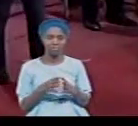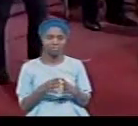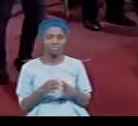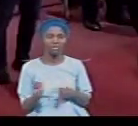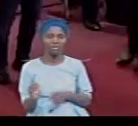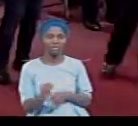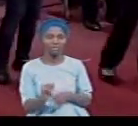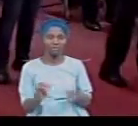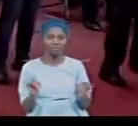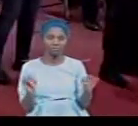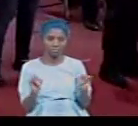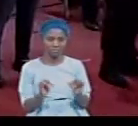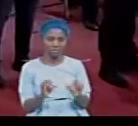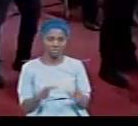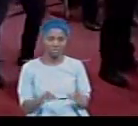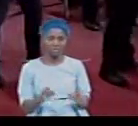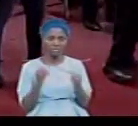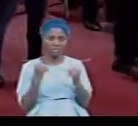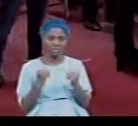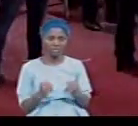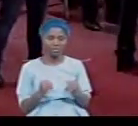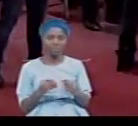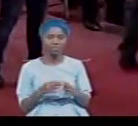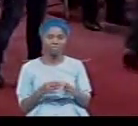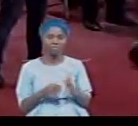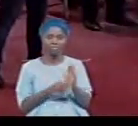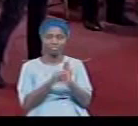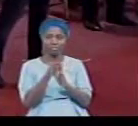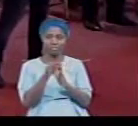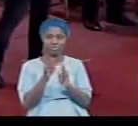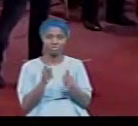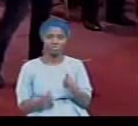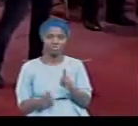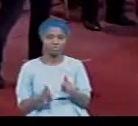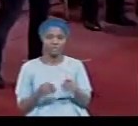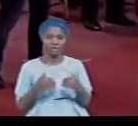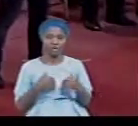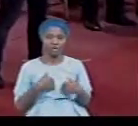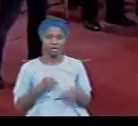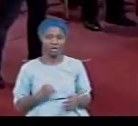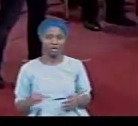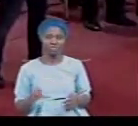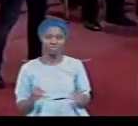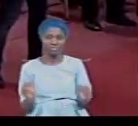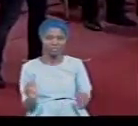of power, matured people with the same mind.